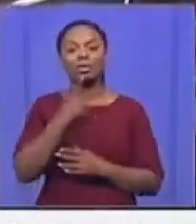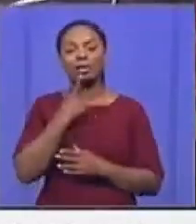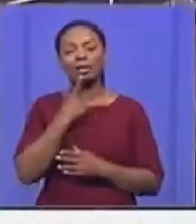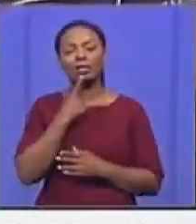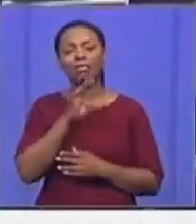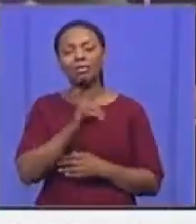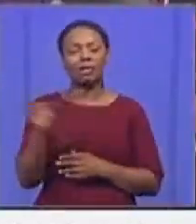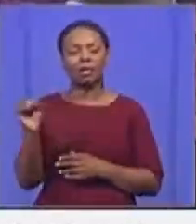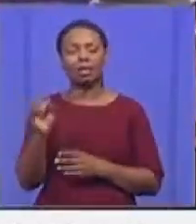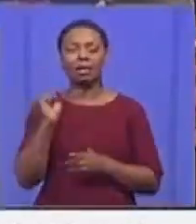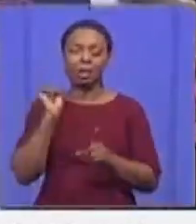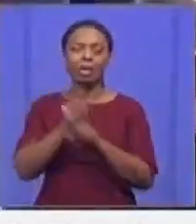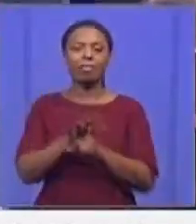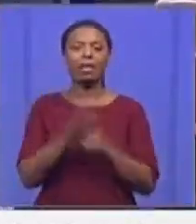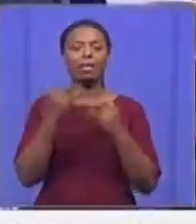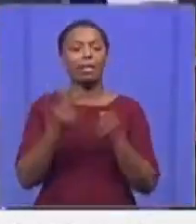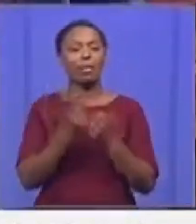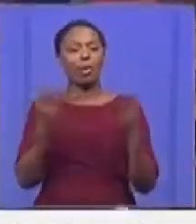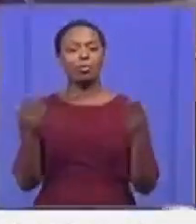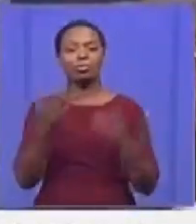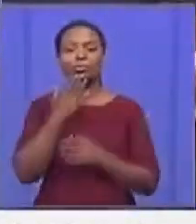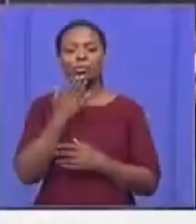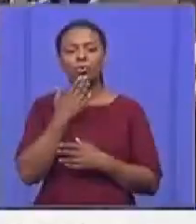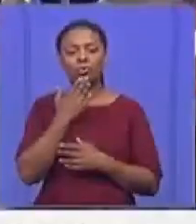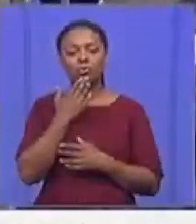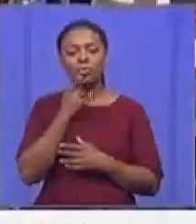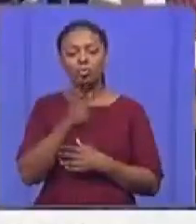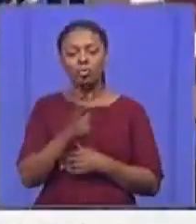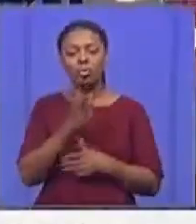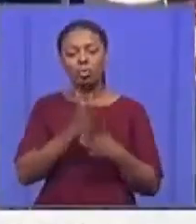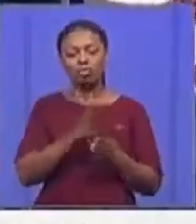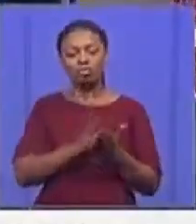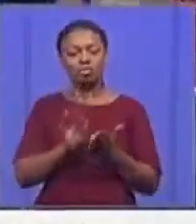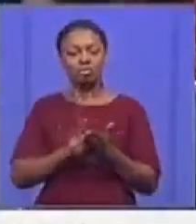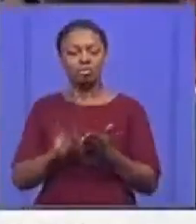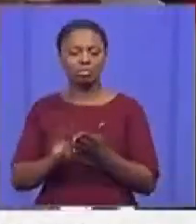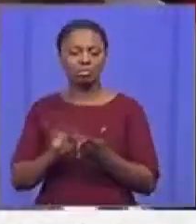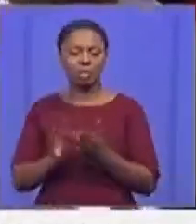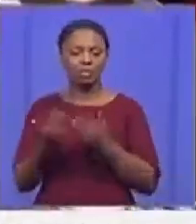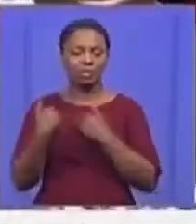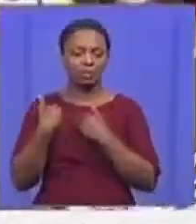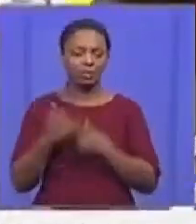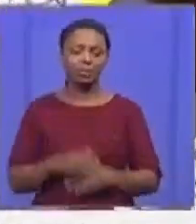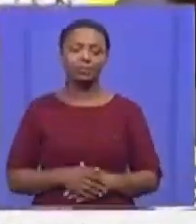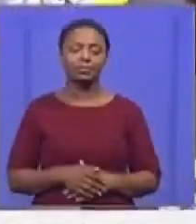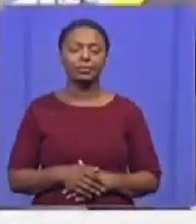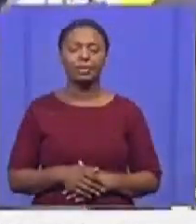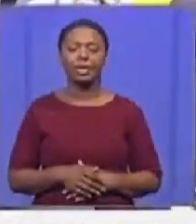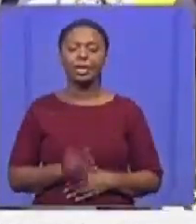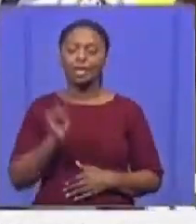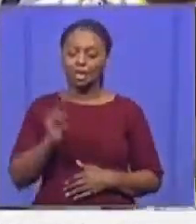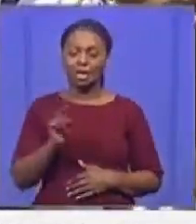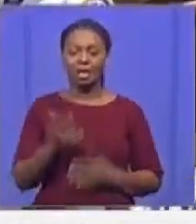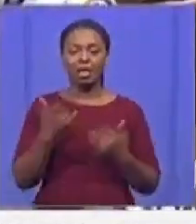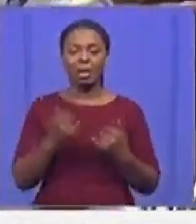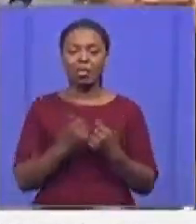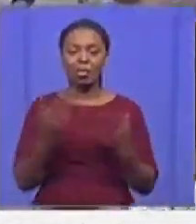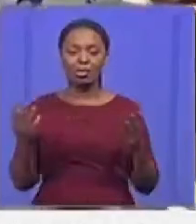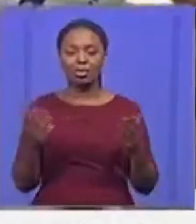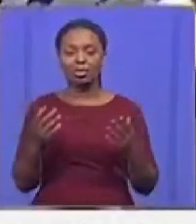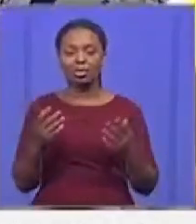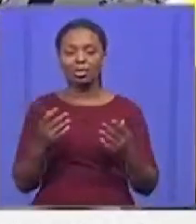dikete ba ba amegileng segolo setonna badiredi ba tsamaiso le bo phepafatsi. Important that this agreement comes to party